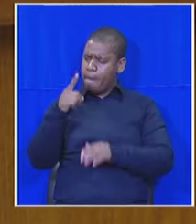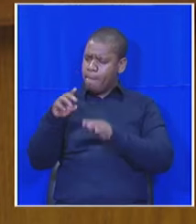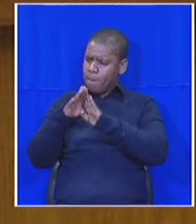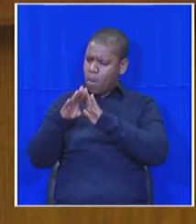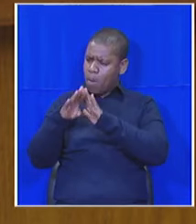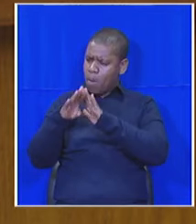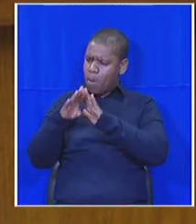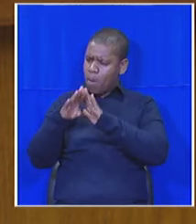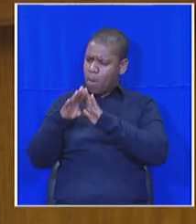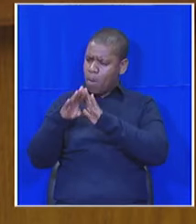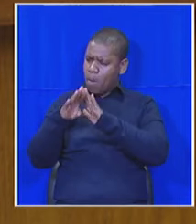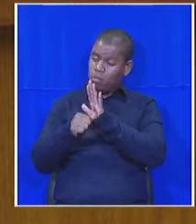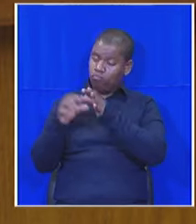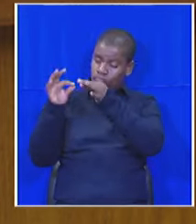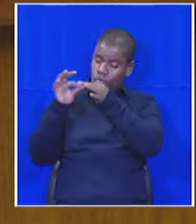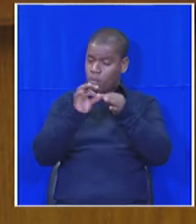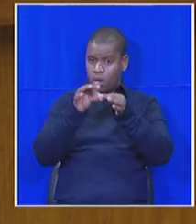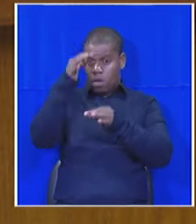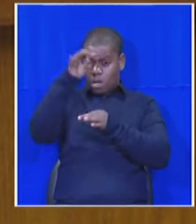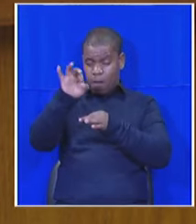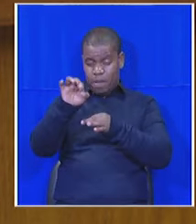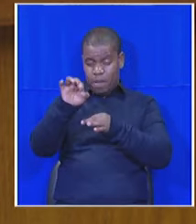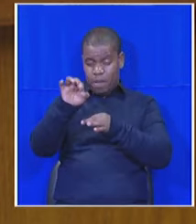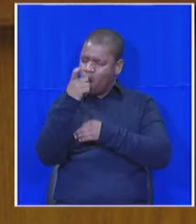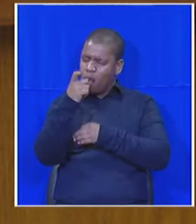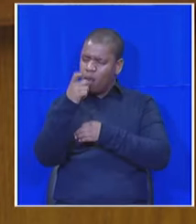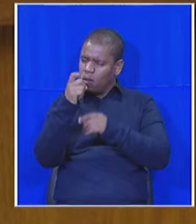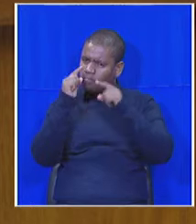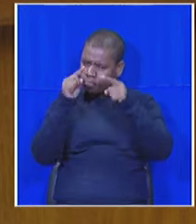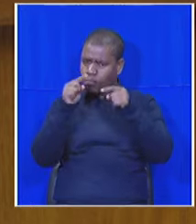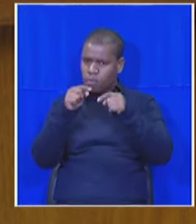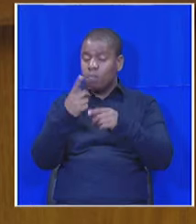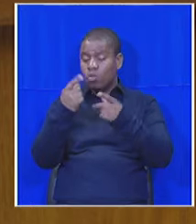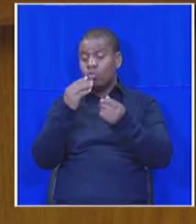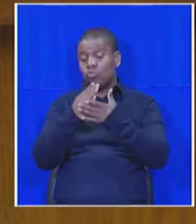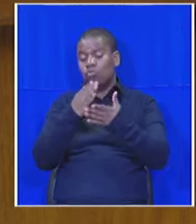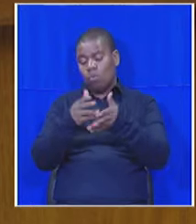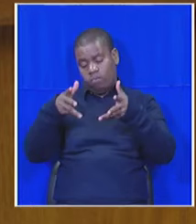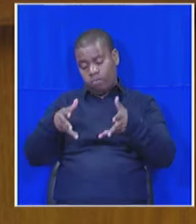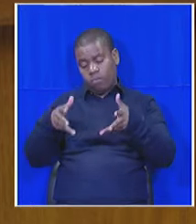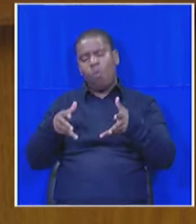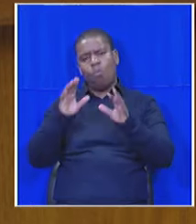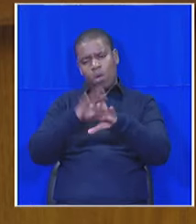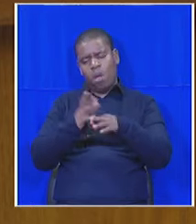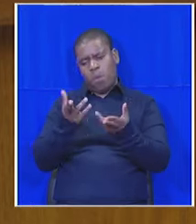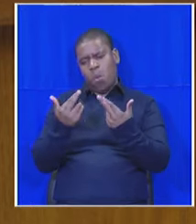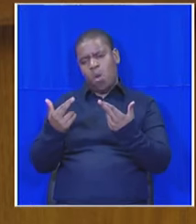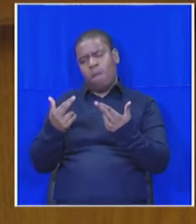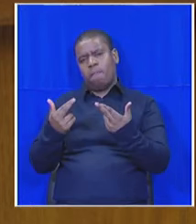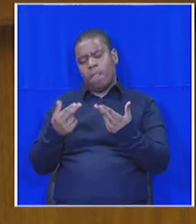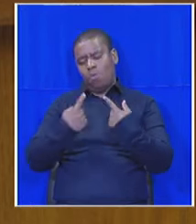of corporate governance should be to ensure that we are accountable as office